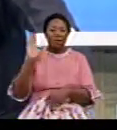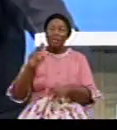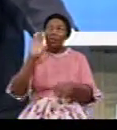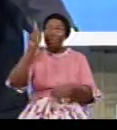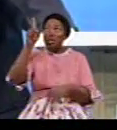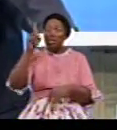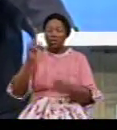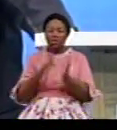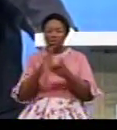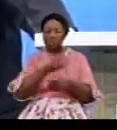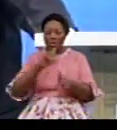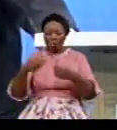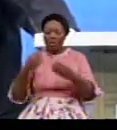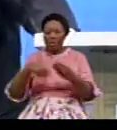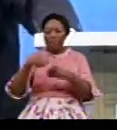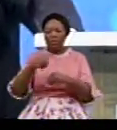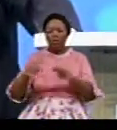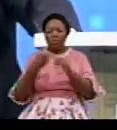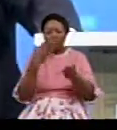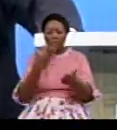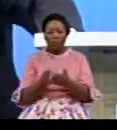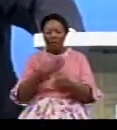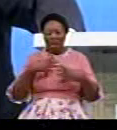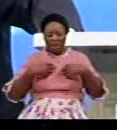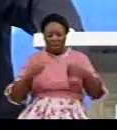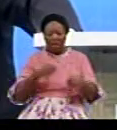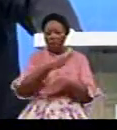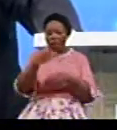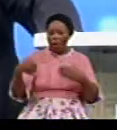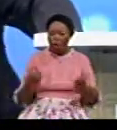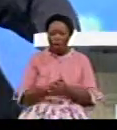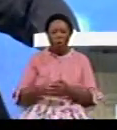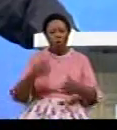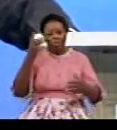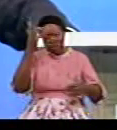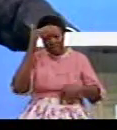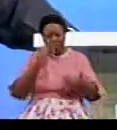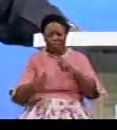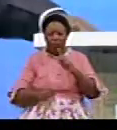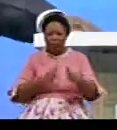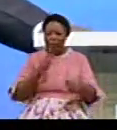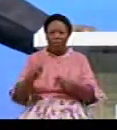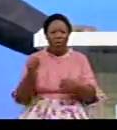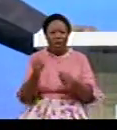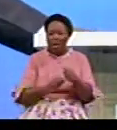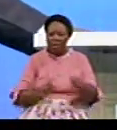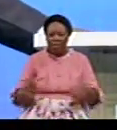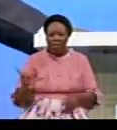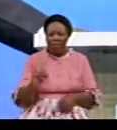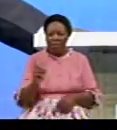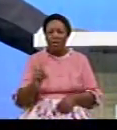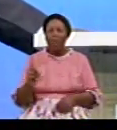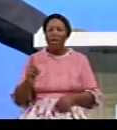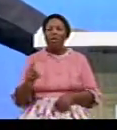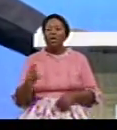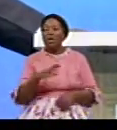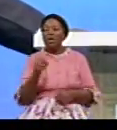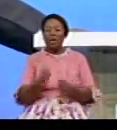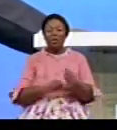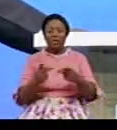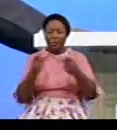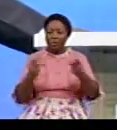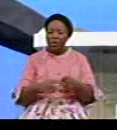unto the Lord. And get rid of all those evil pollutions and